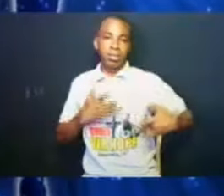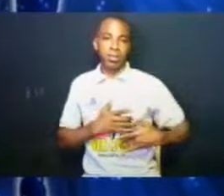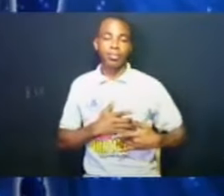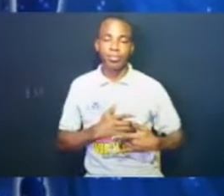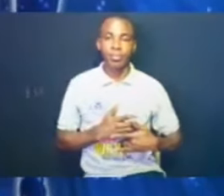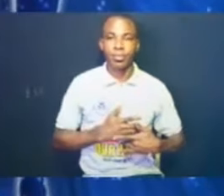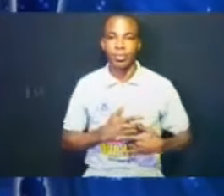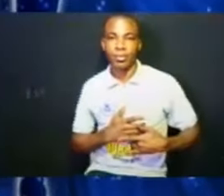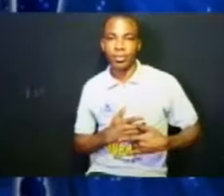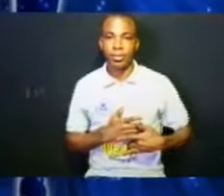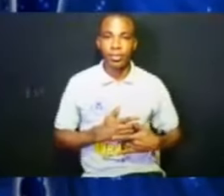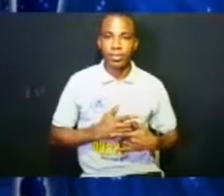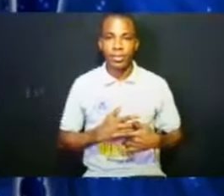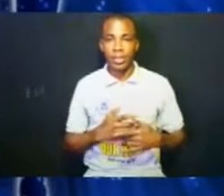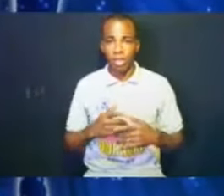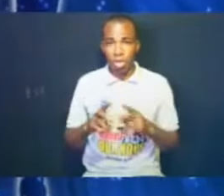hidden man, the